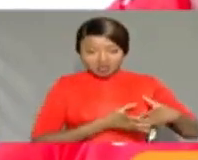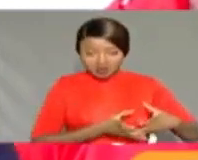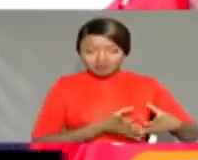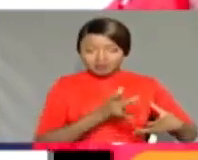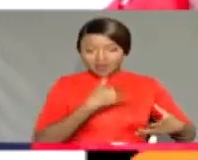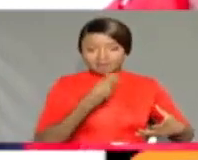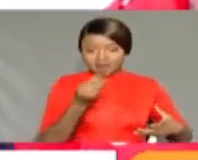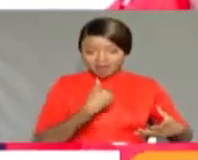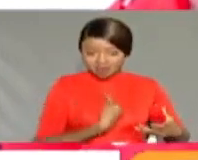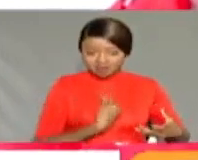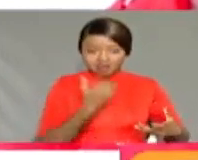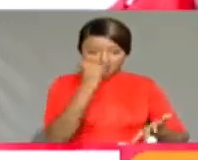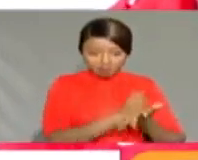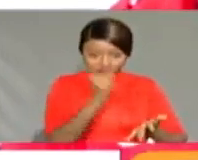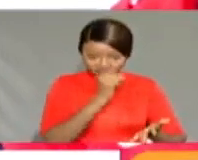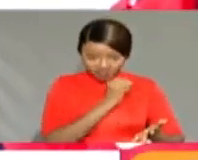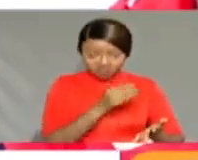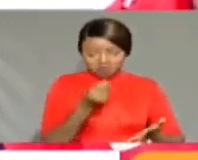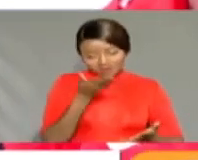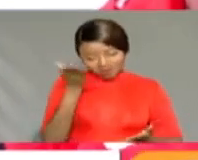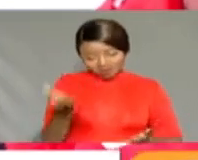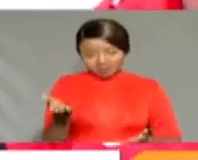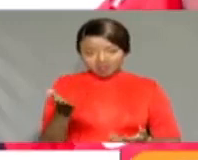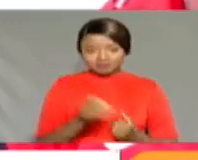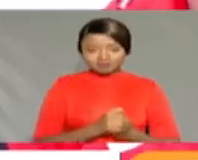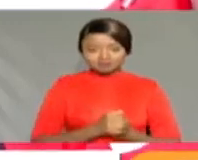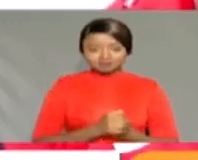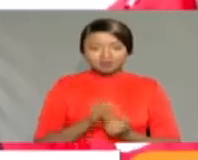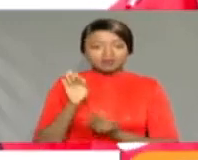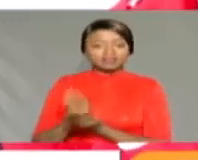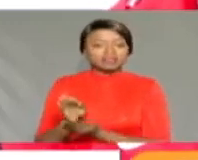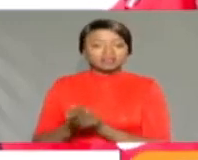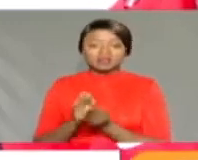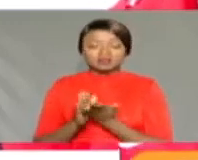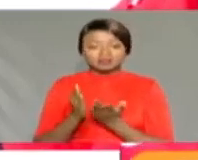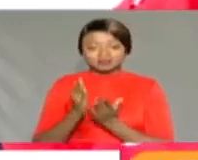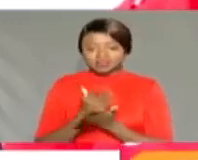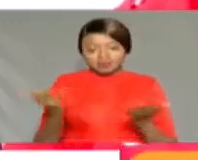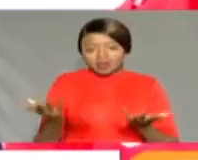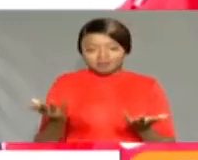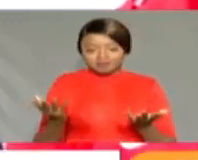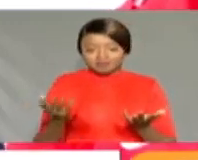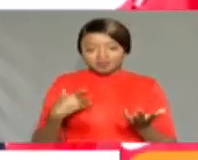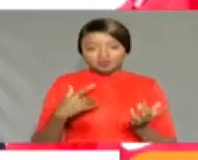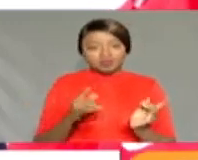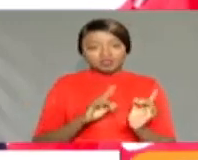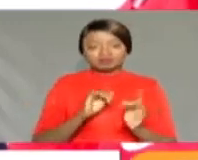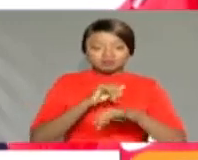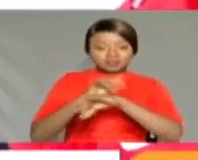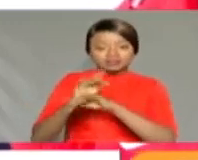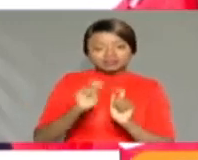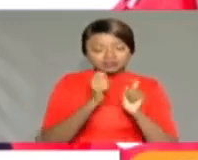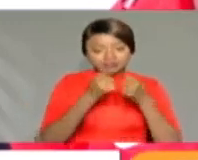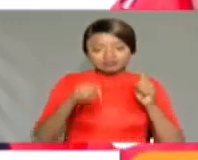has monies that have been approved, and those monies look like they're stuck somewhere. So we have been sending teams out there this